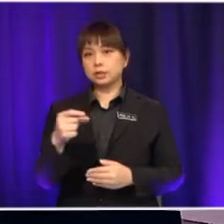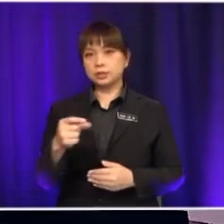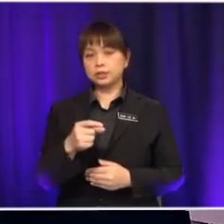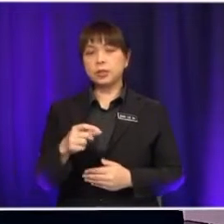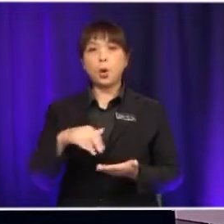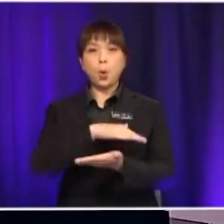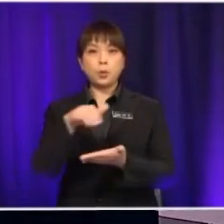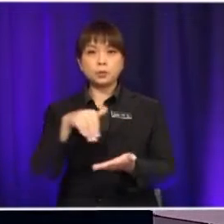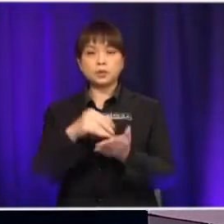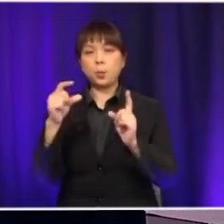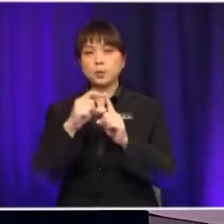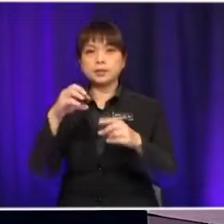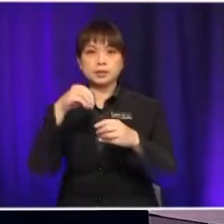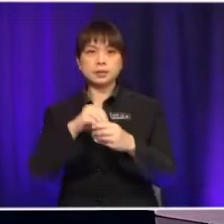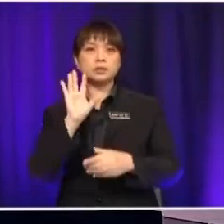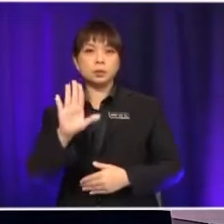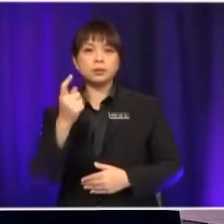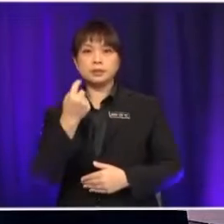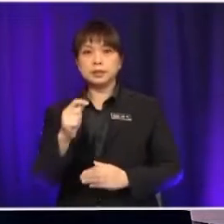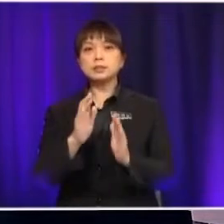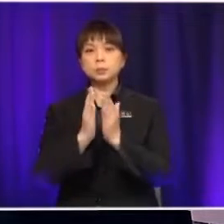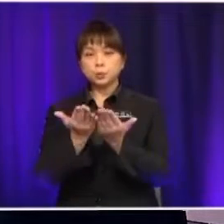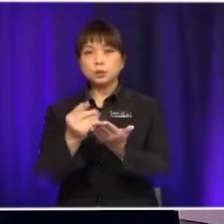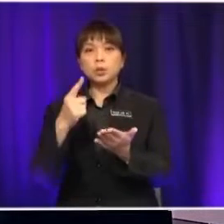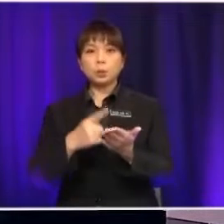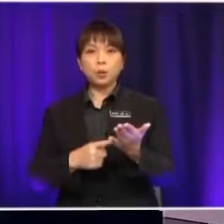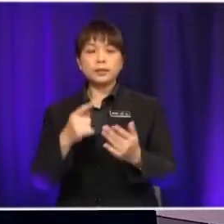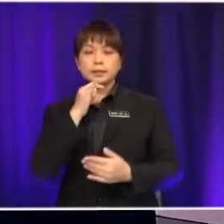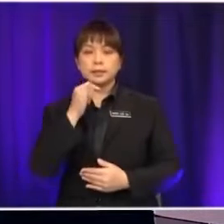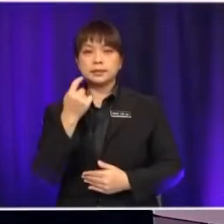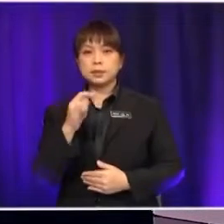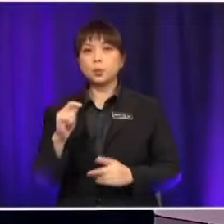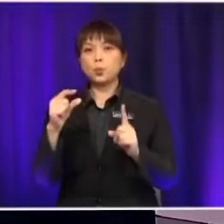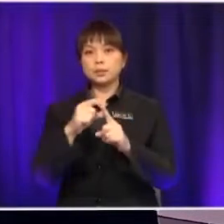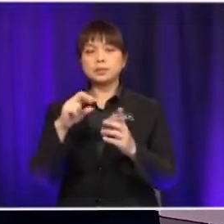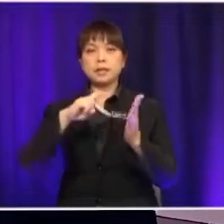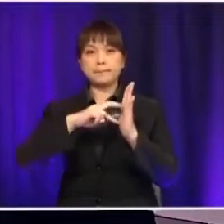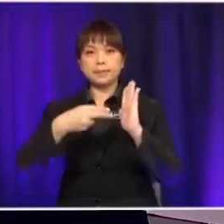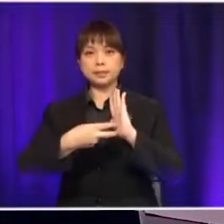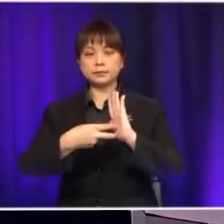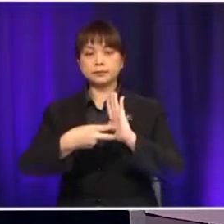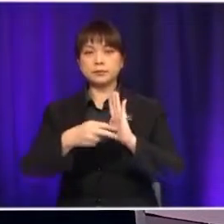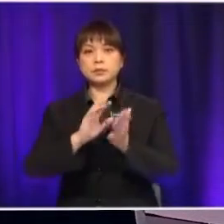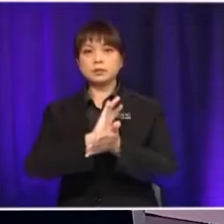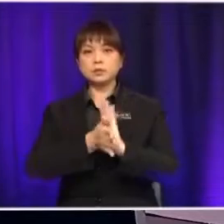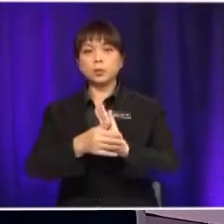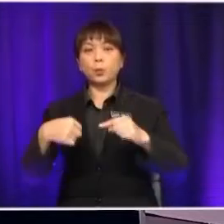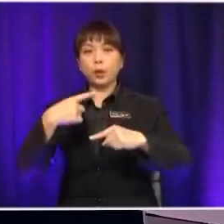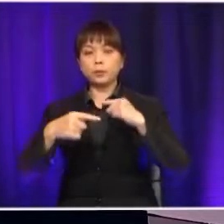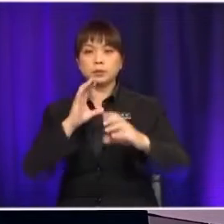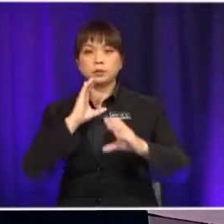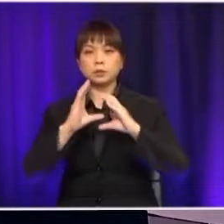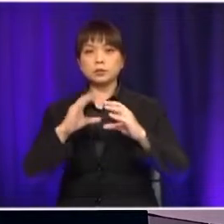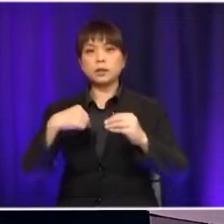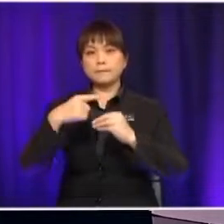right? So, okay, what does the words means? For example, portable, right? Okay, so normally when we talk about portable, it